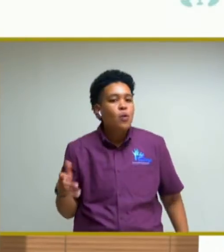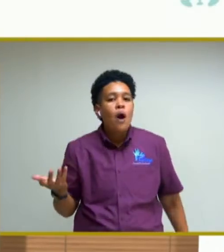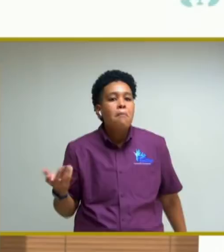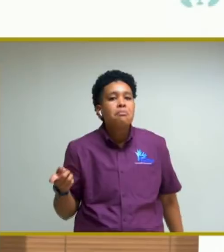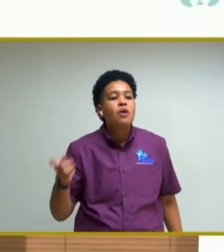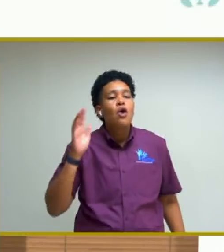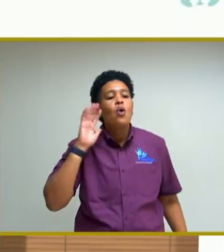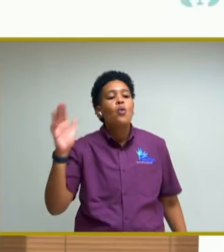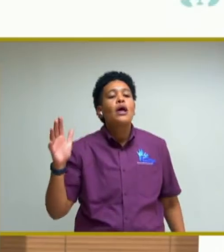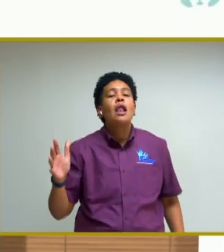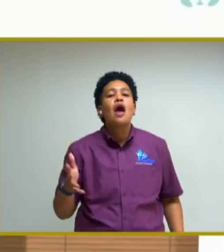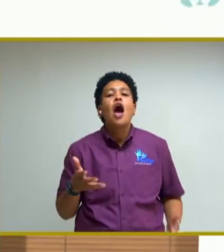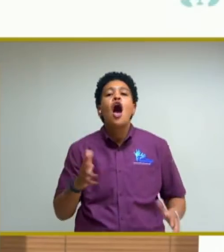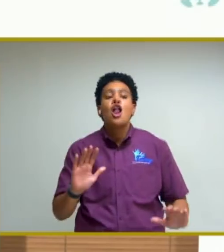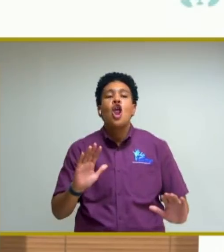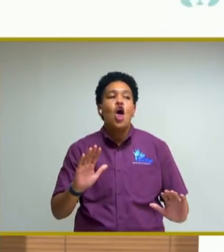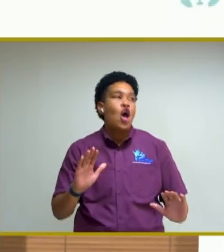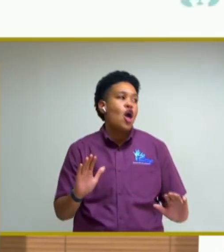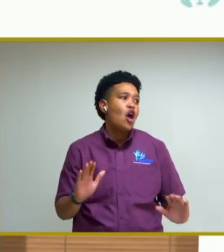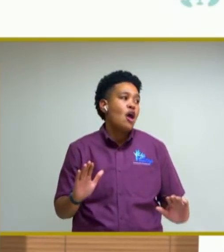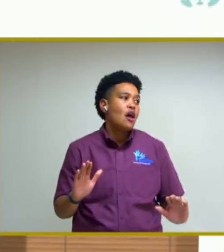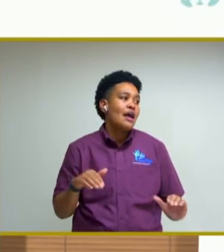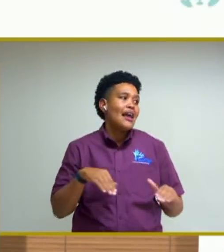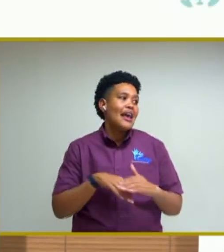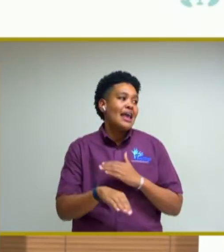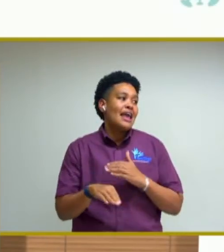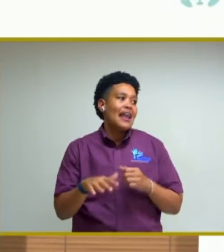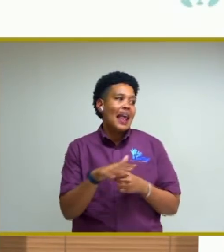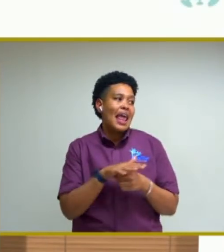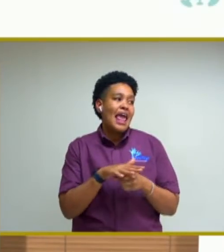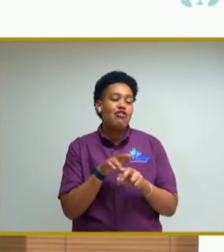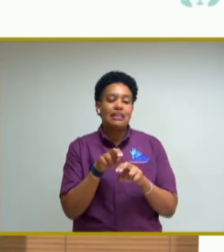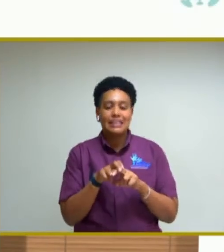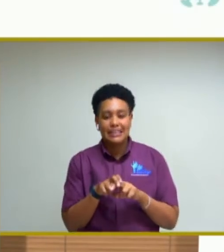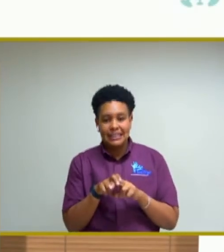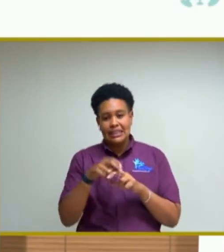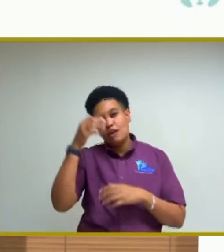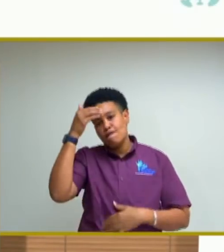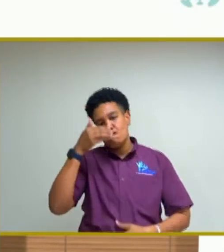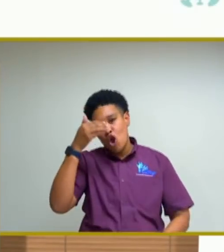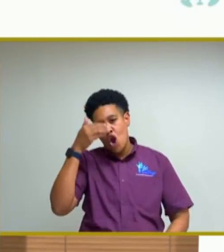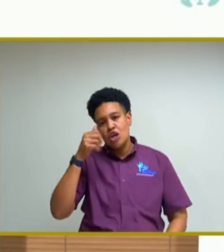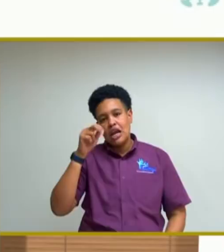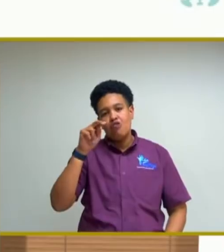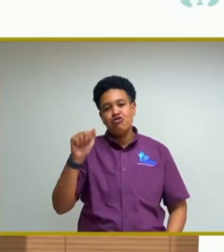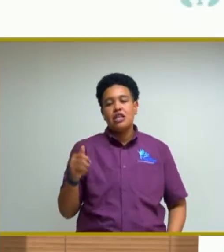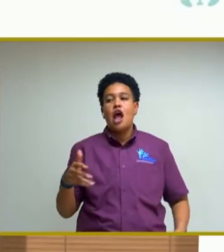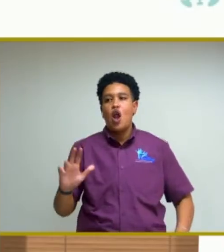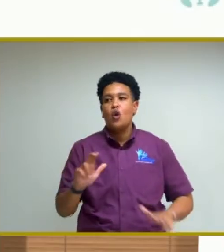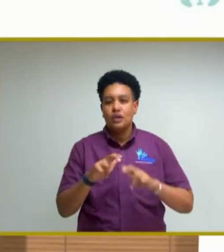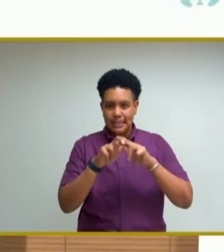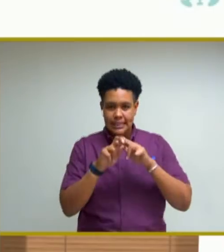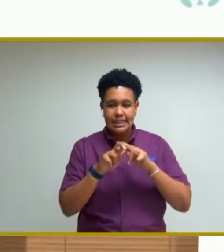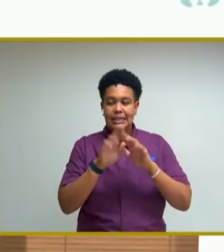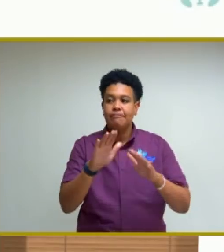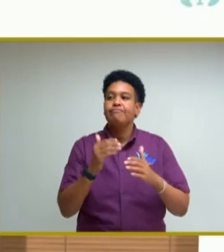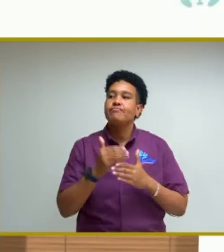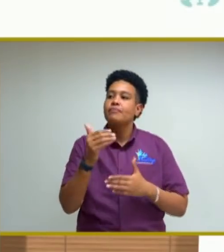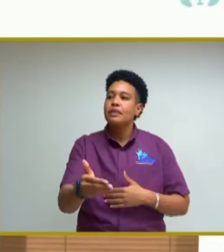they will be accommodated in the reception area at the front of the arena.